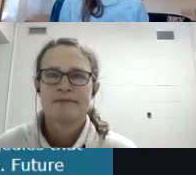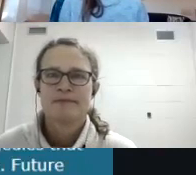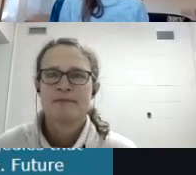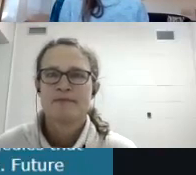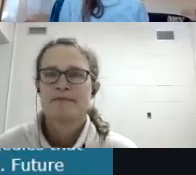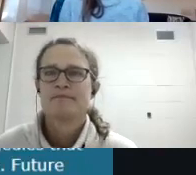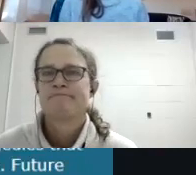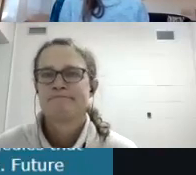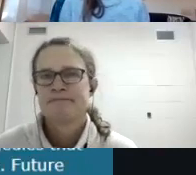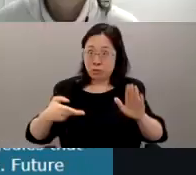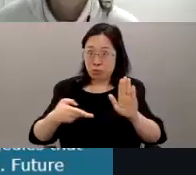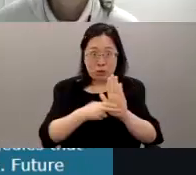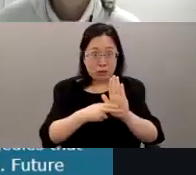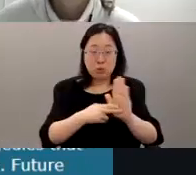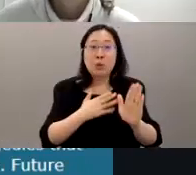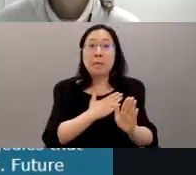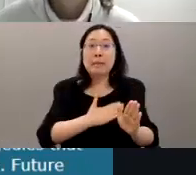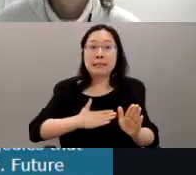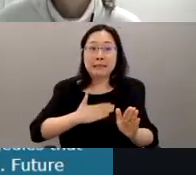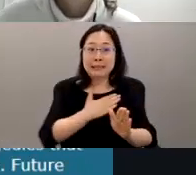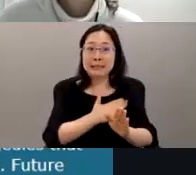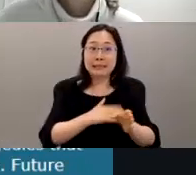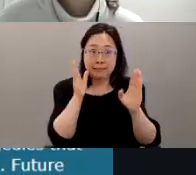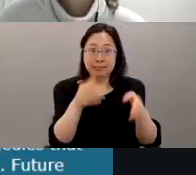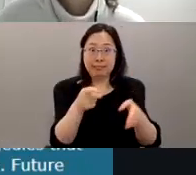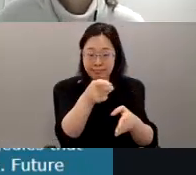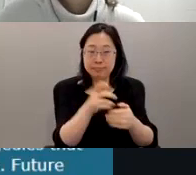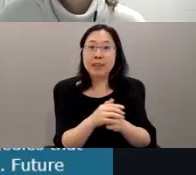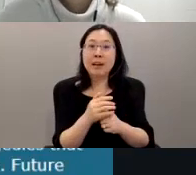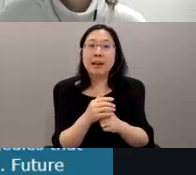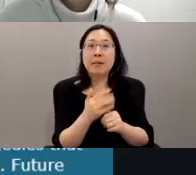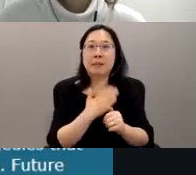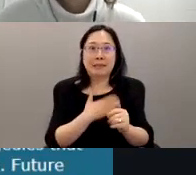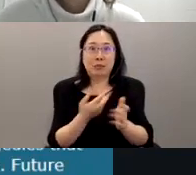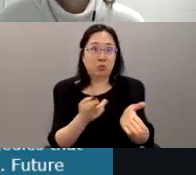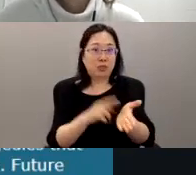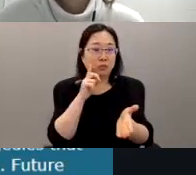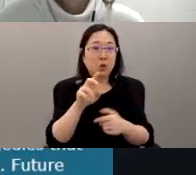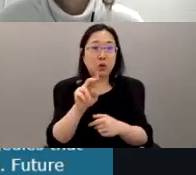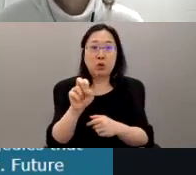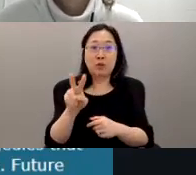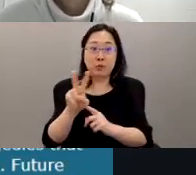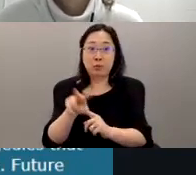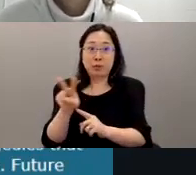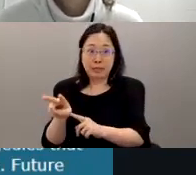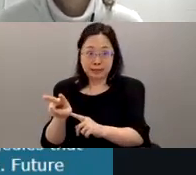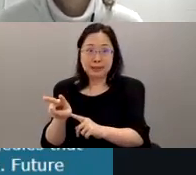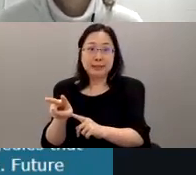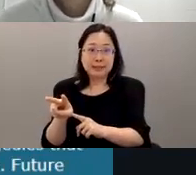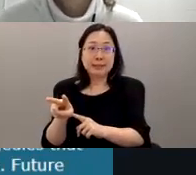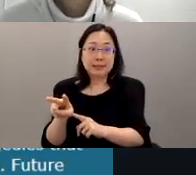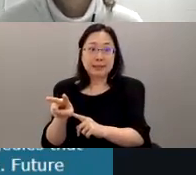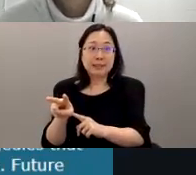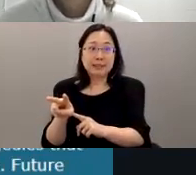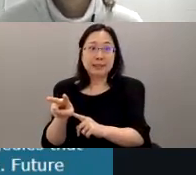registered yet, I want you to think about registering for November 22nd, which is going to be